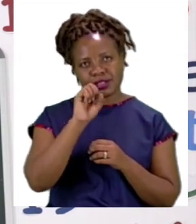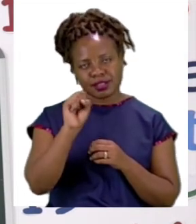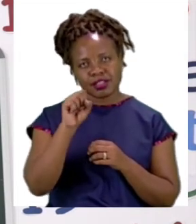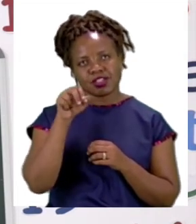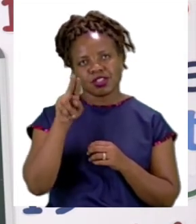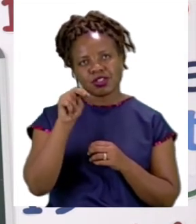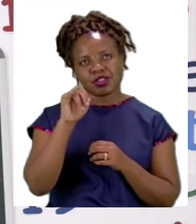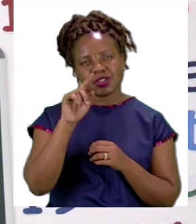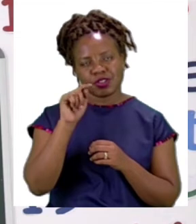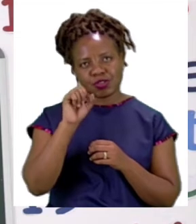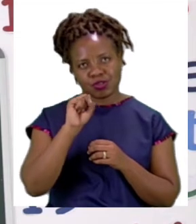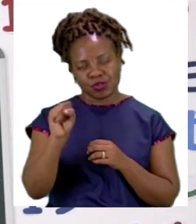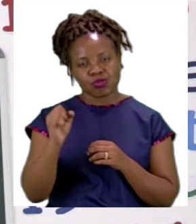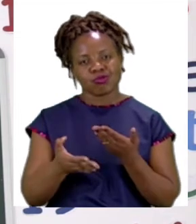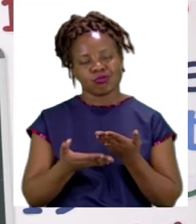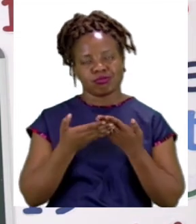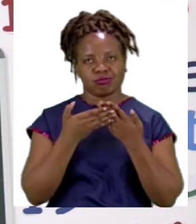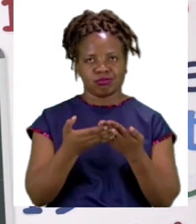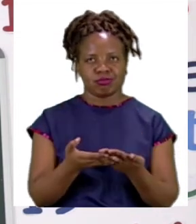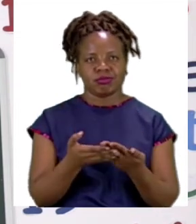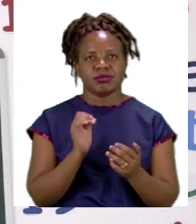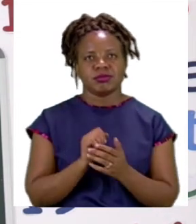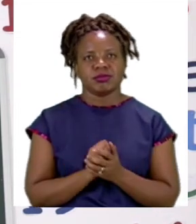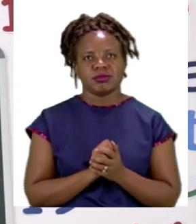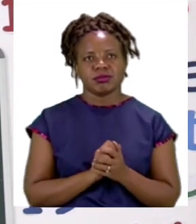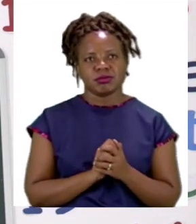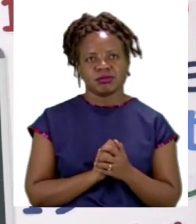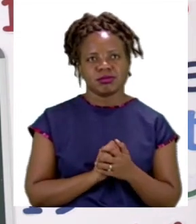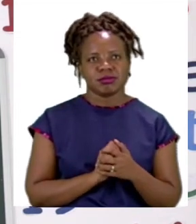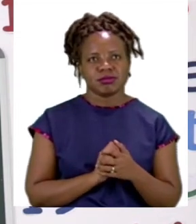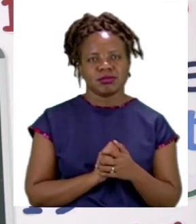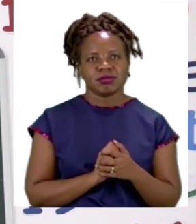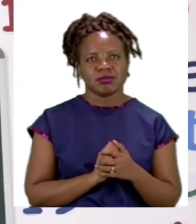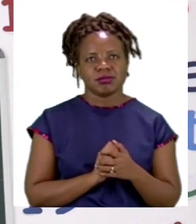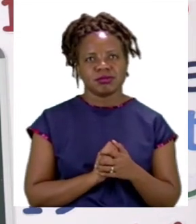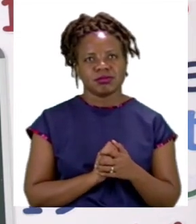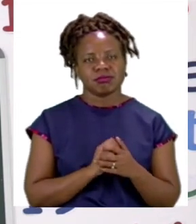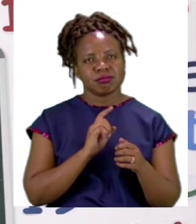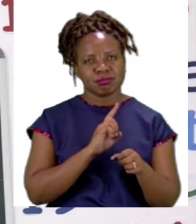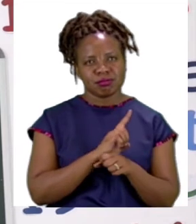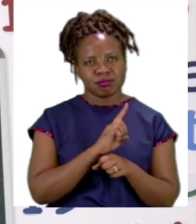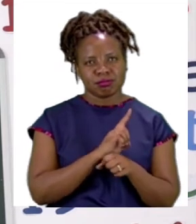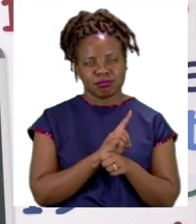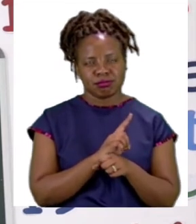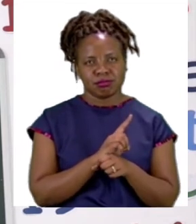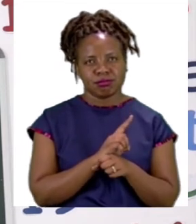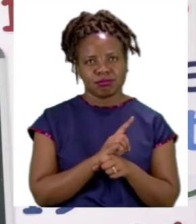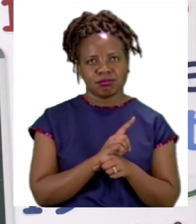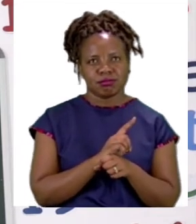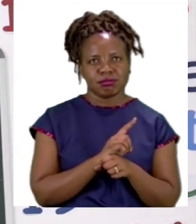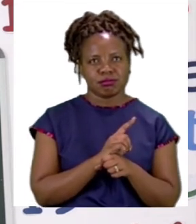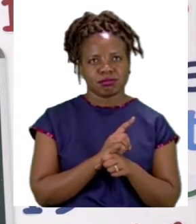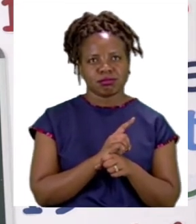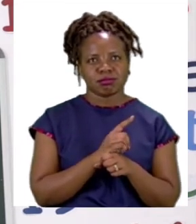So if we are going to subtract, we definitely need their help. Now the first one, as always,